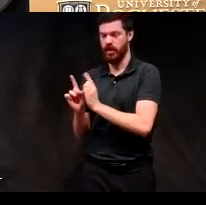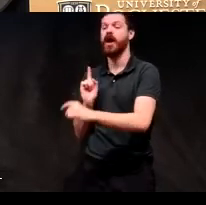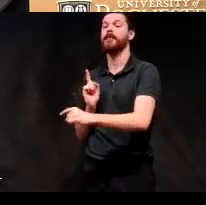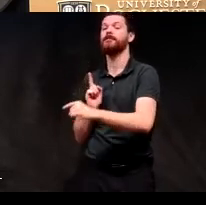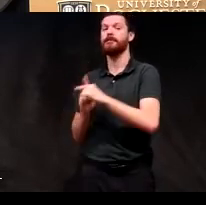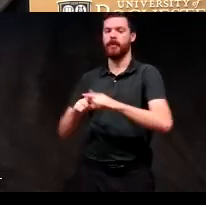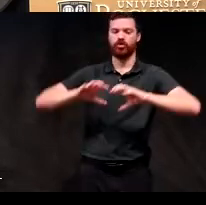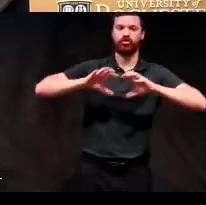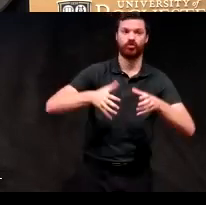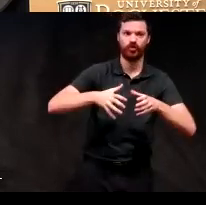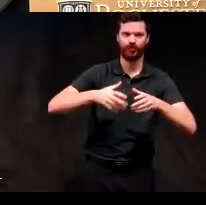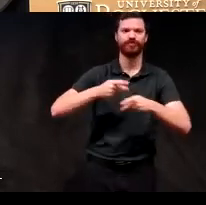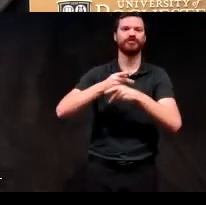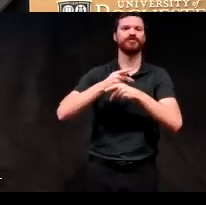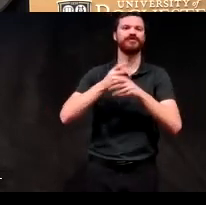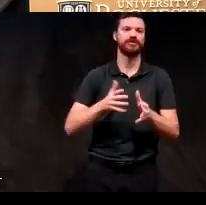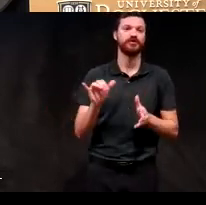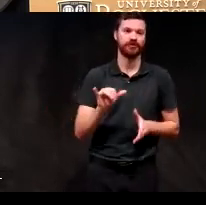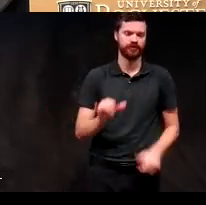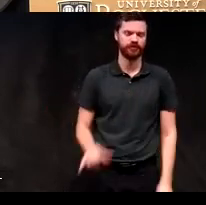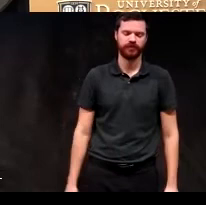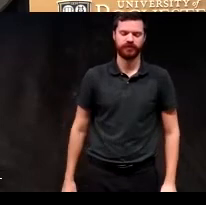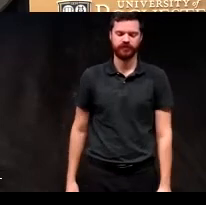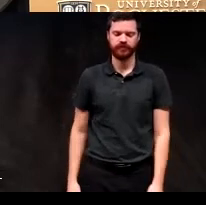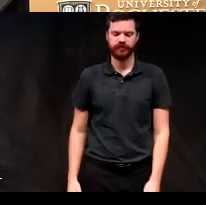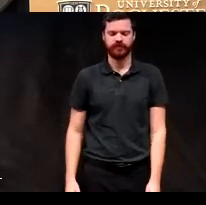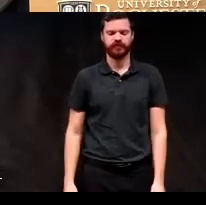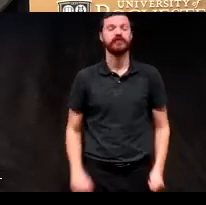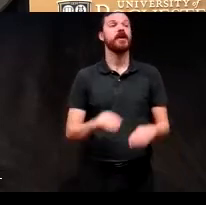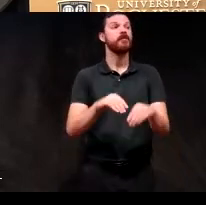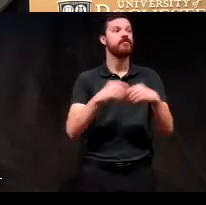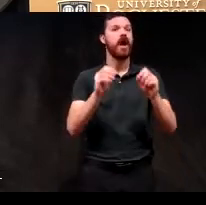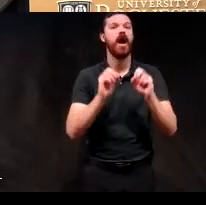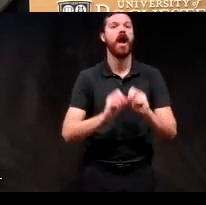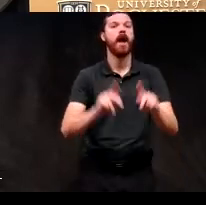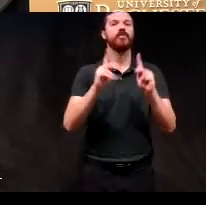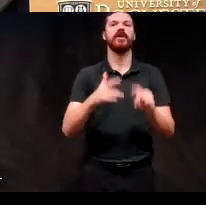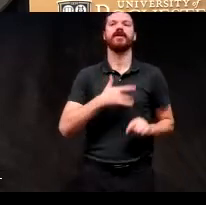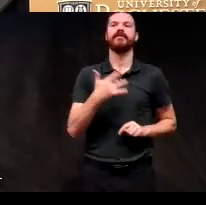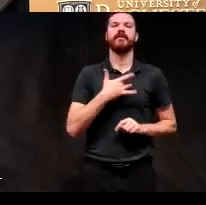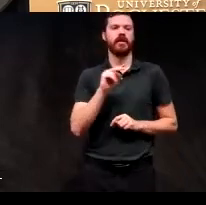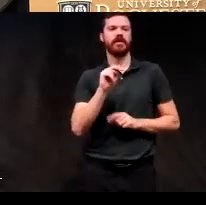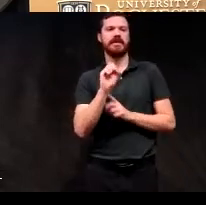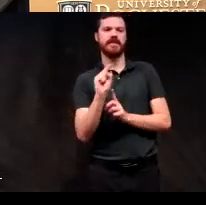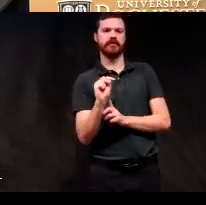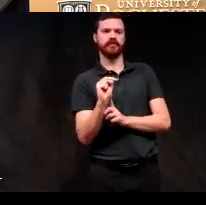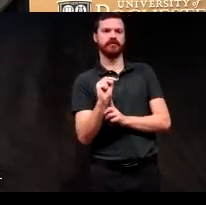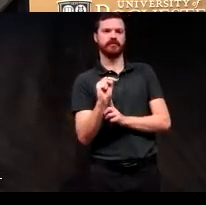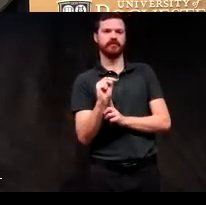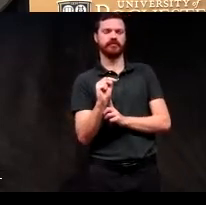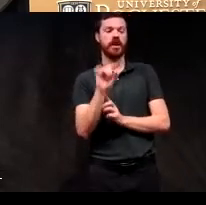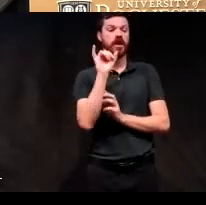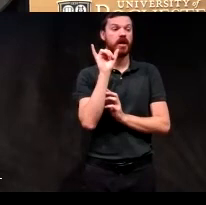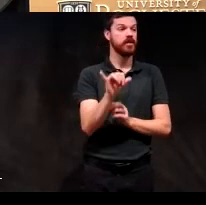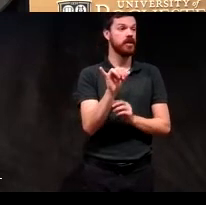group supervision. And this gives an opportunity for them to feel nested and like the reflection